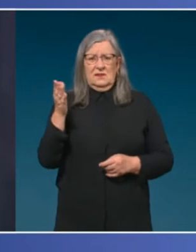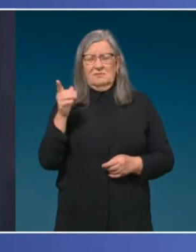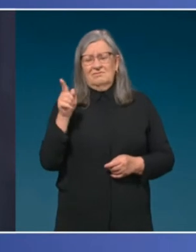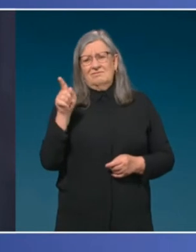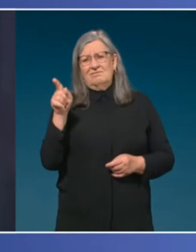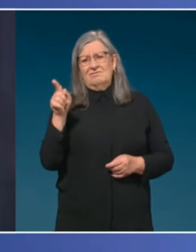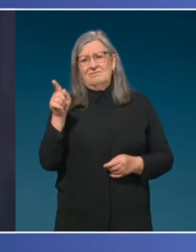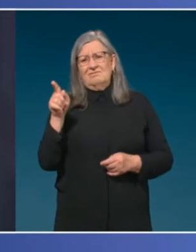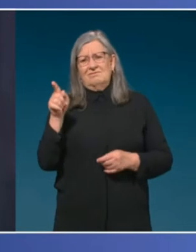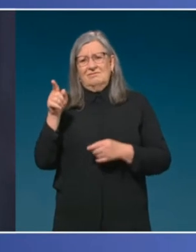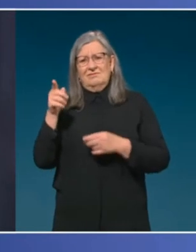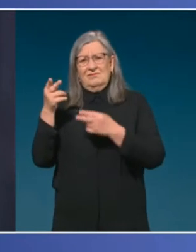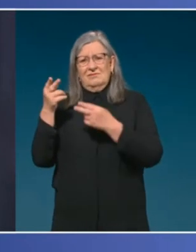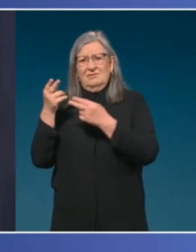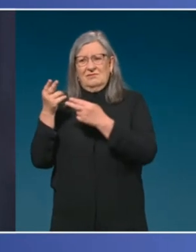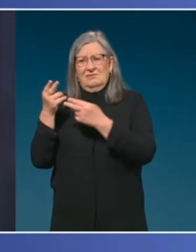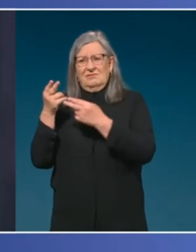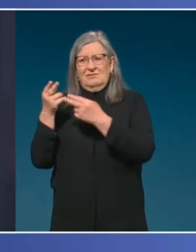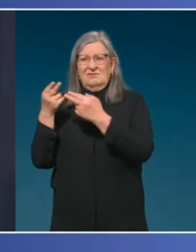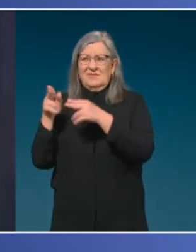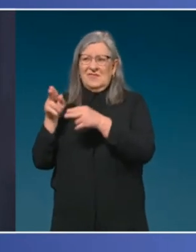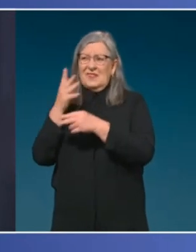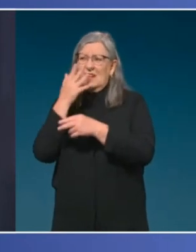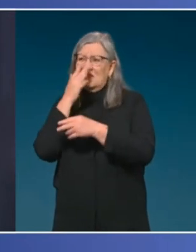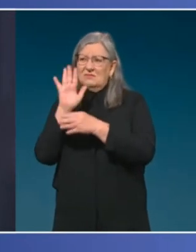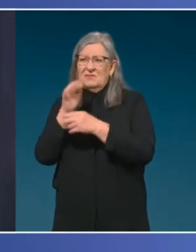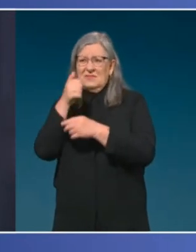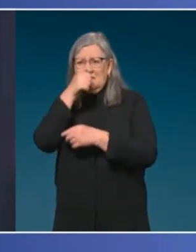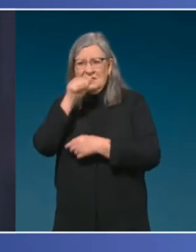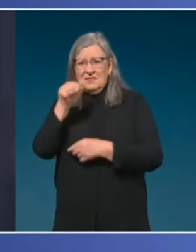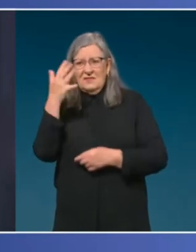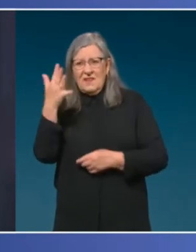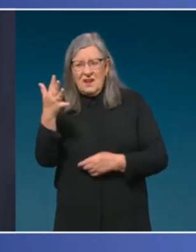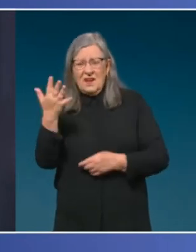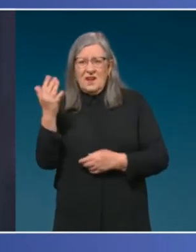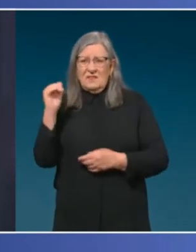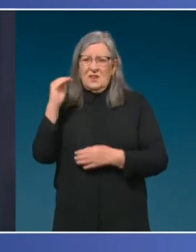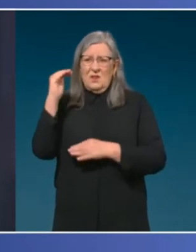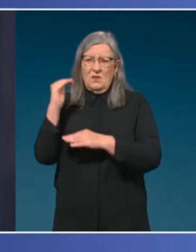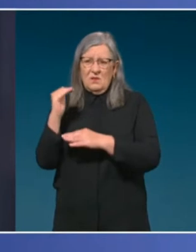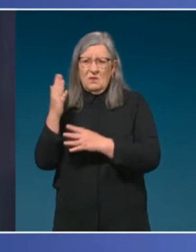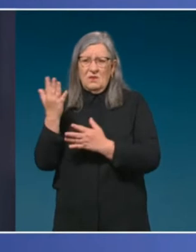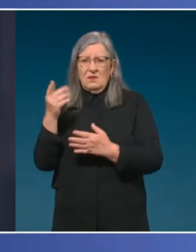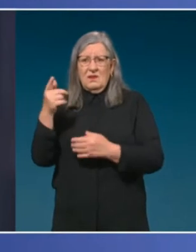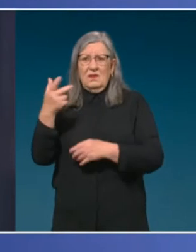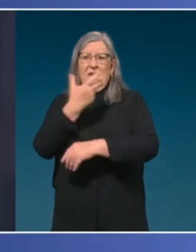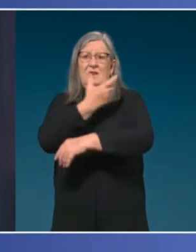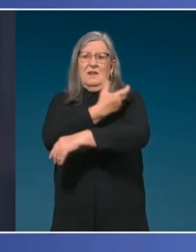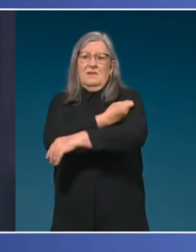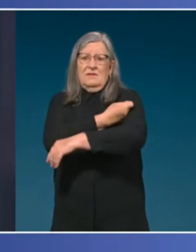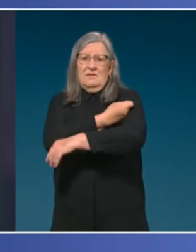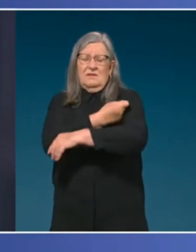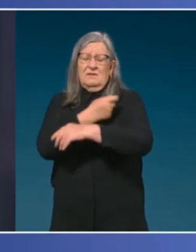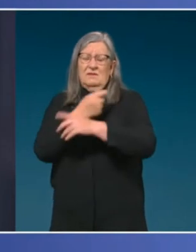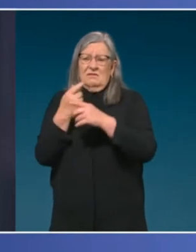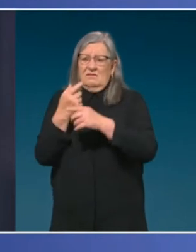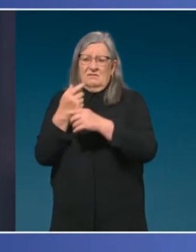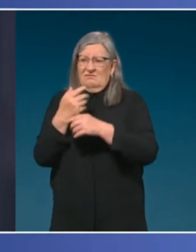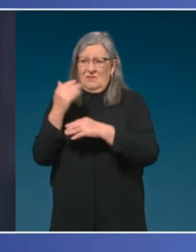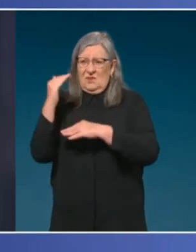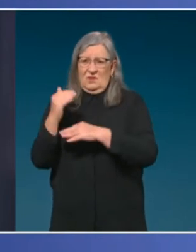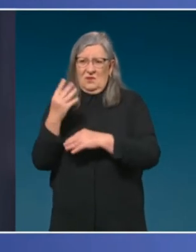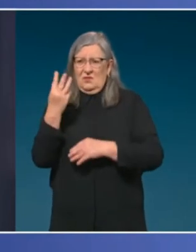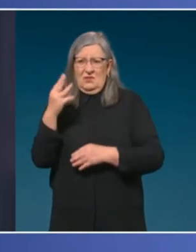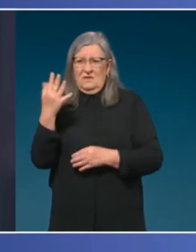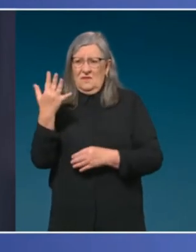have 25% vaccine coverage. So it's going to take time for us to work out what is the effect on